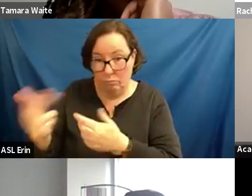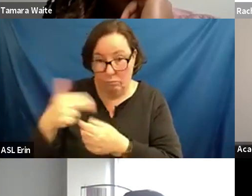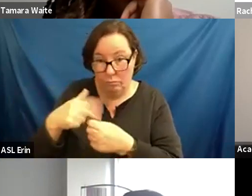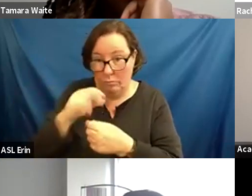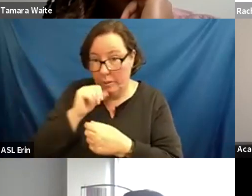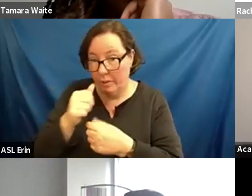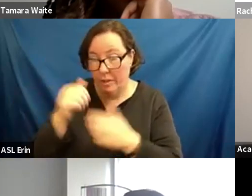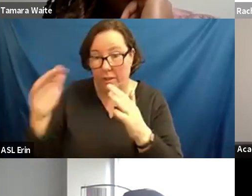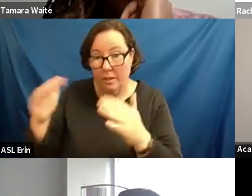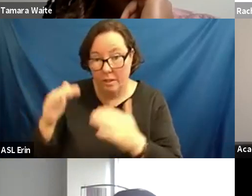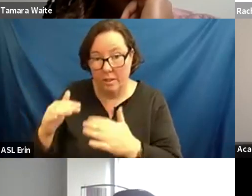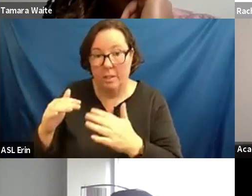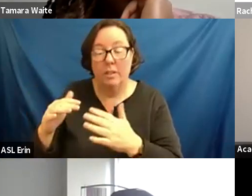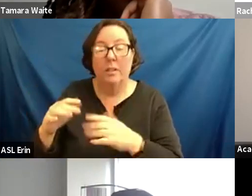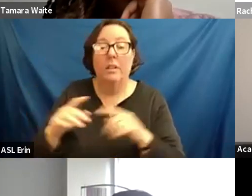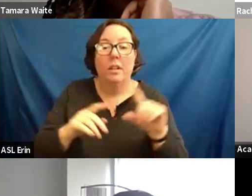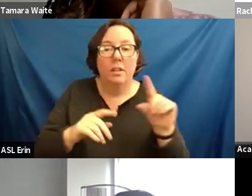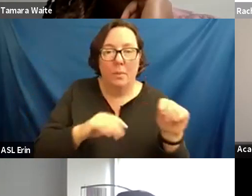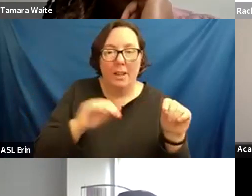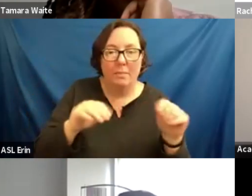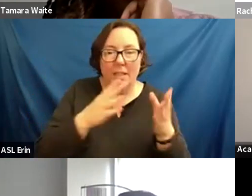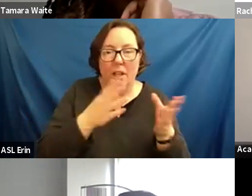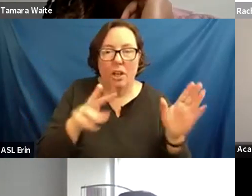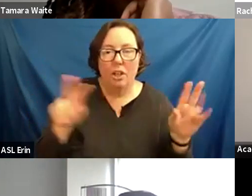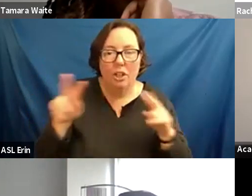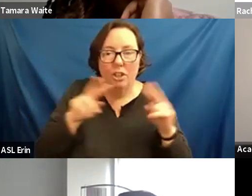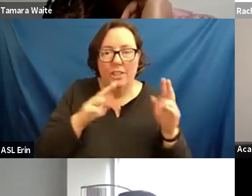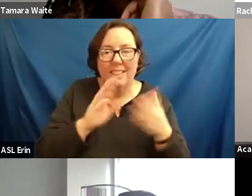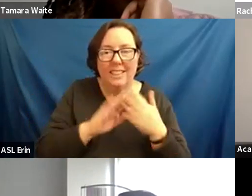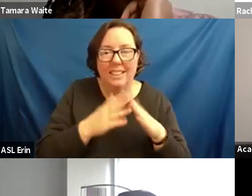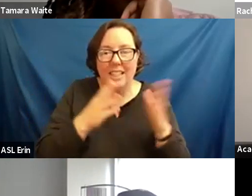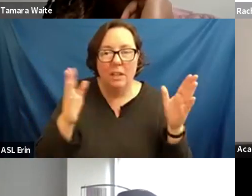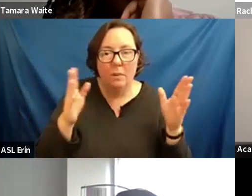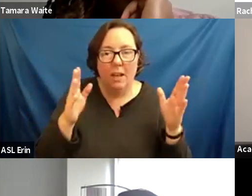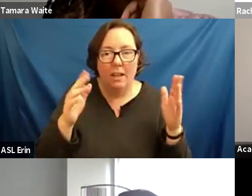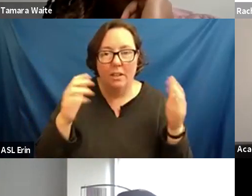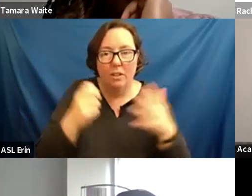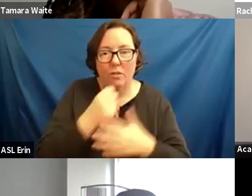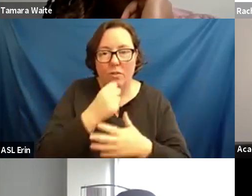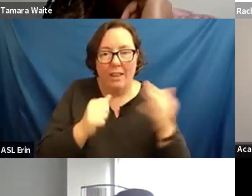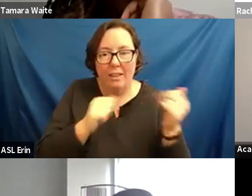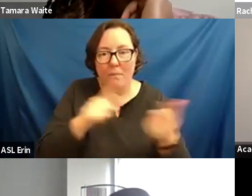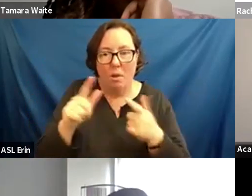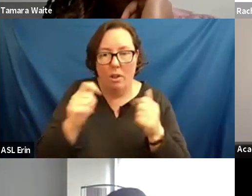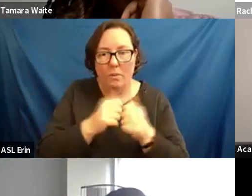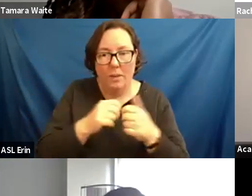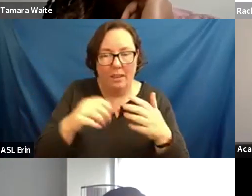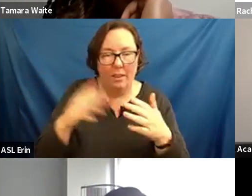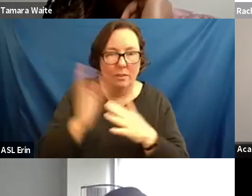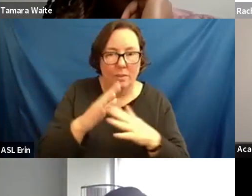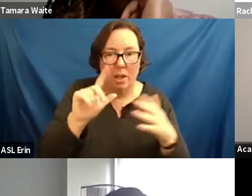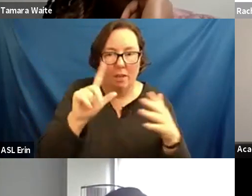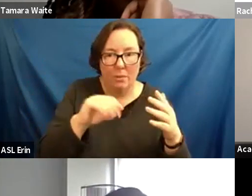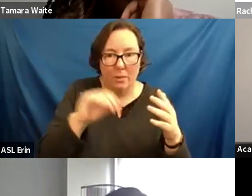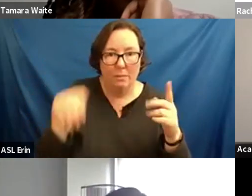which looks at the city-wide ranking of GPAs, and then in the order of highest to lowest, those students were admitted. So all